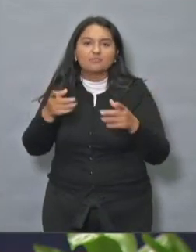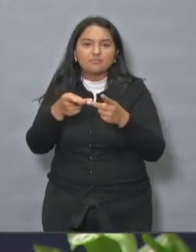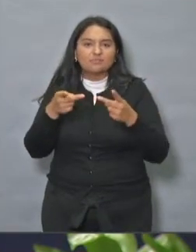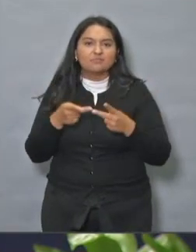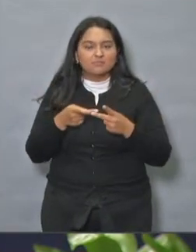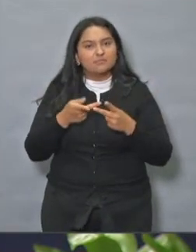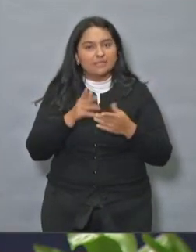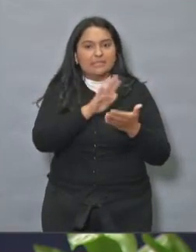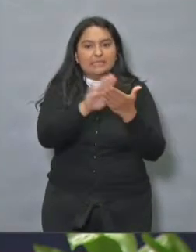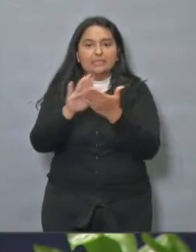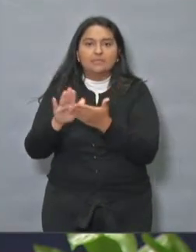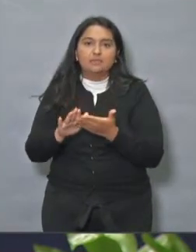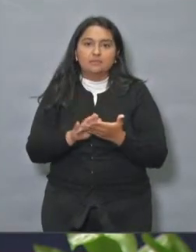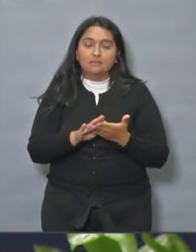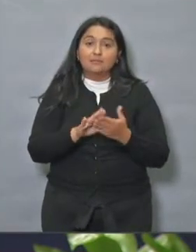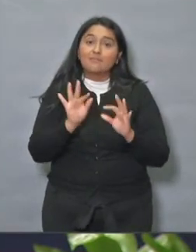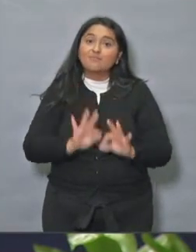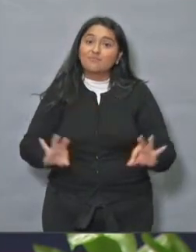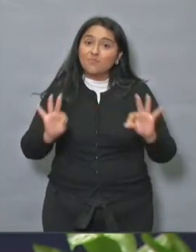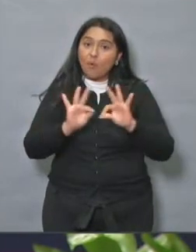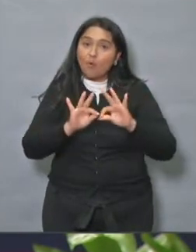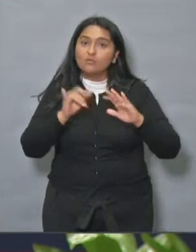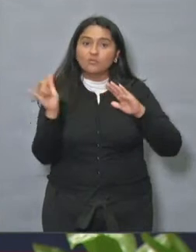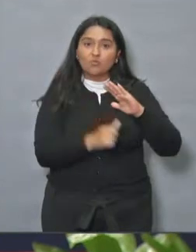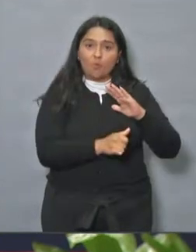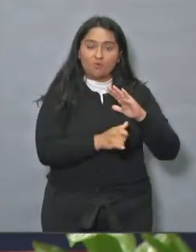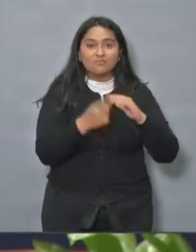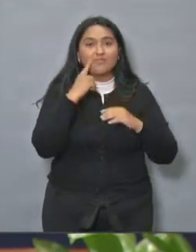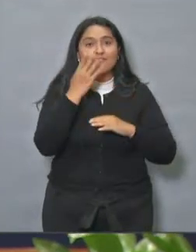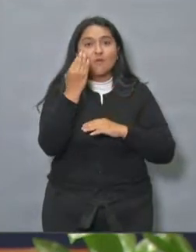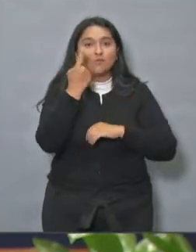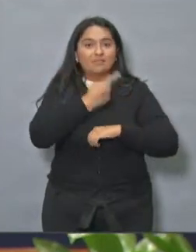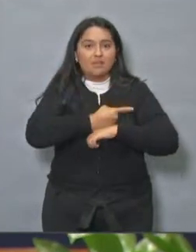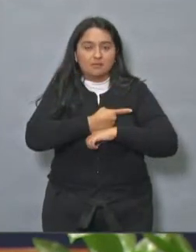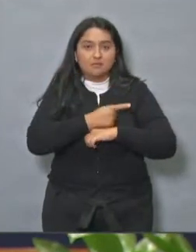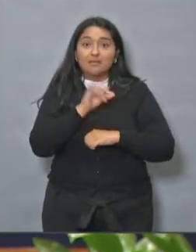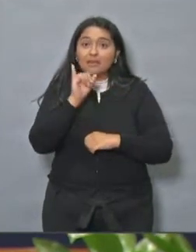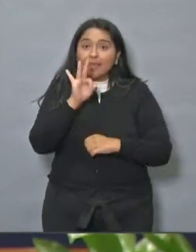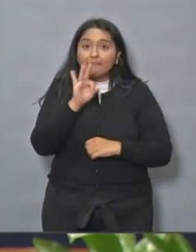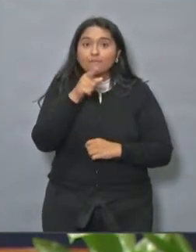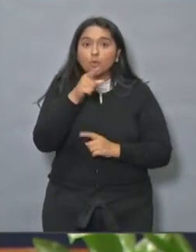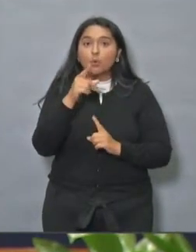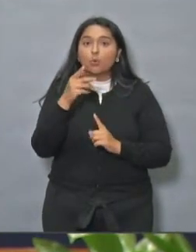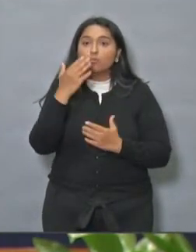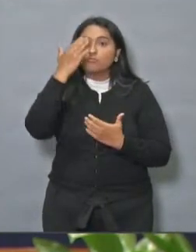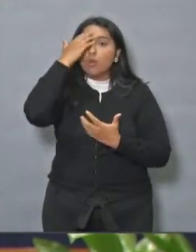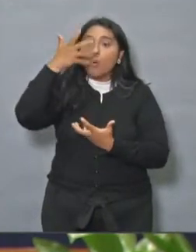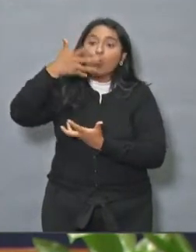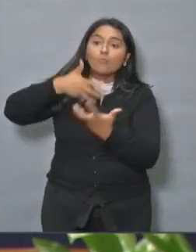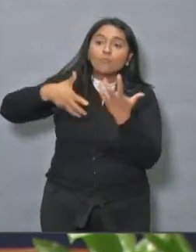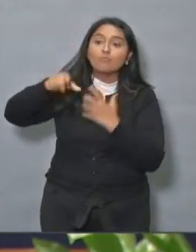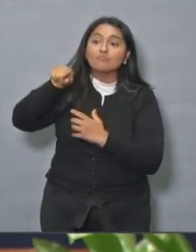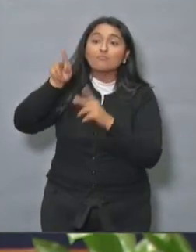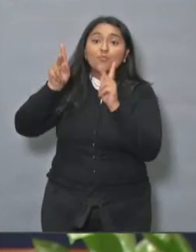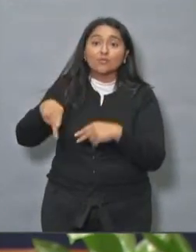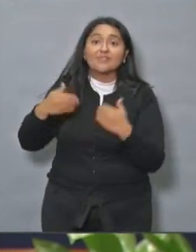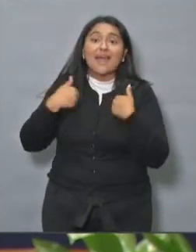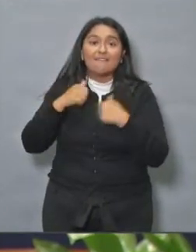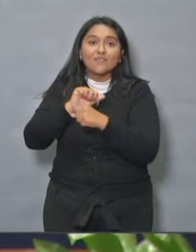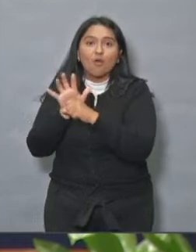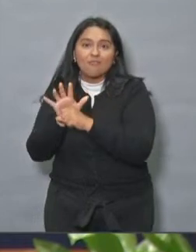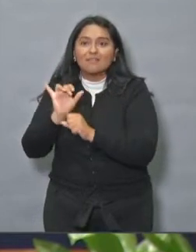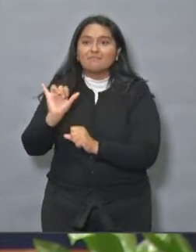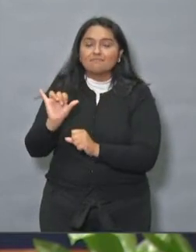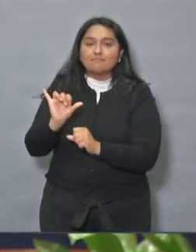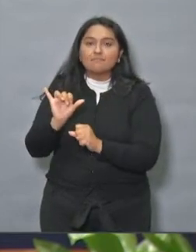why it's important to quarantine for 14 days if you have a known exposure to a person with COVID or are told